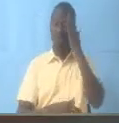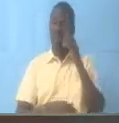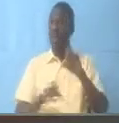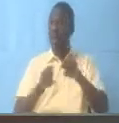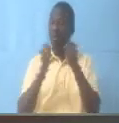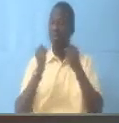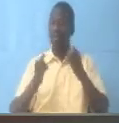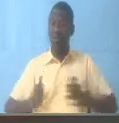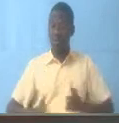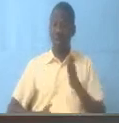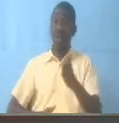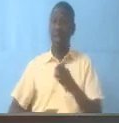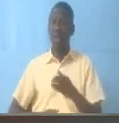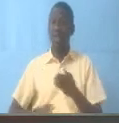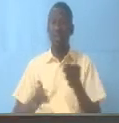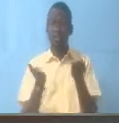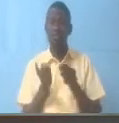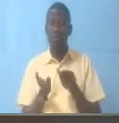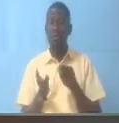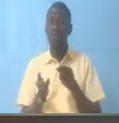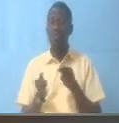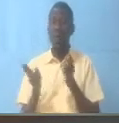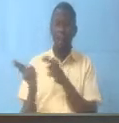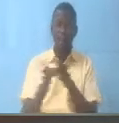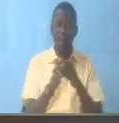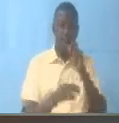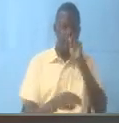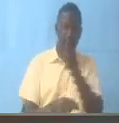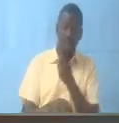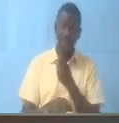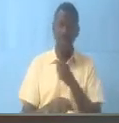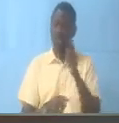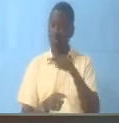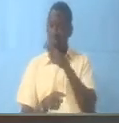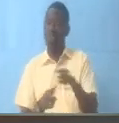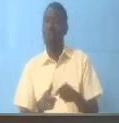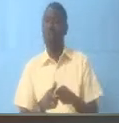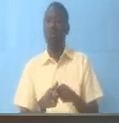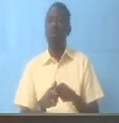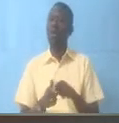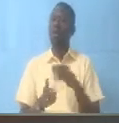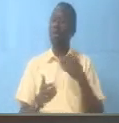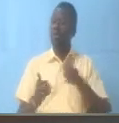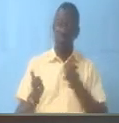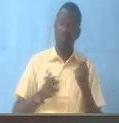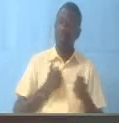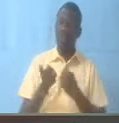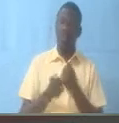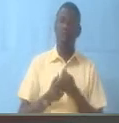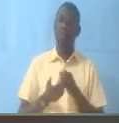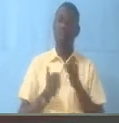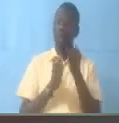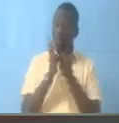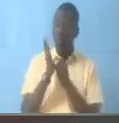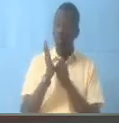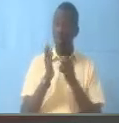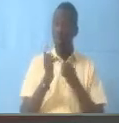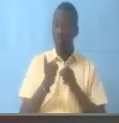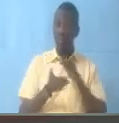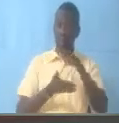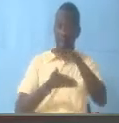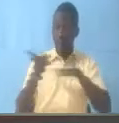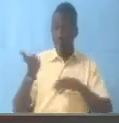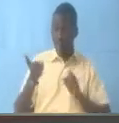wrongfully. People were killed unlawfully. And, you know, in introducing the cabinet paper, I dealt with all that. Waaw ëmb na ko